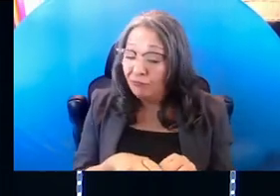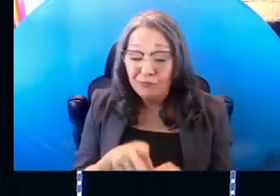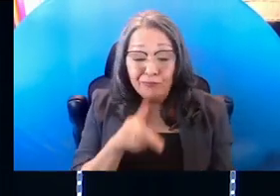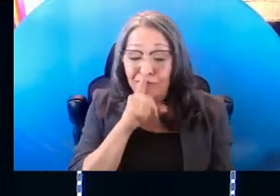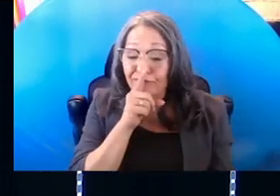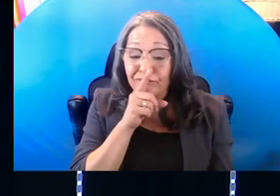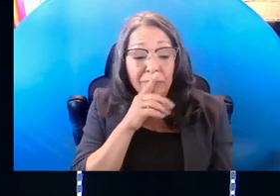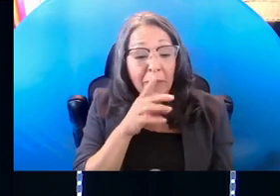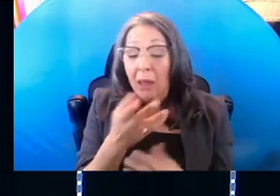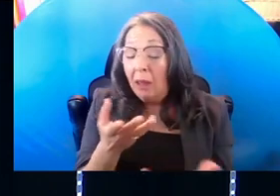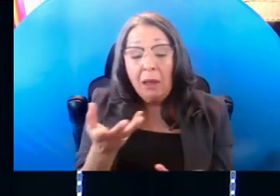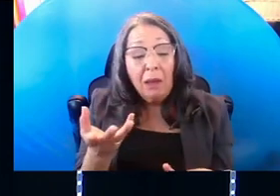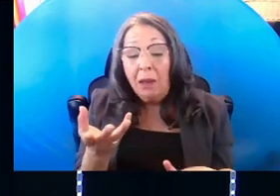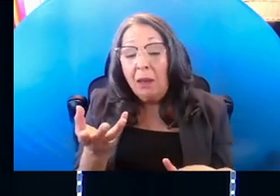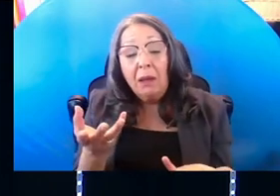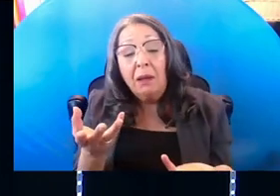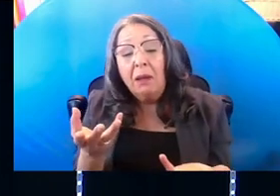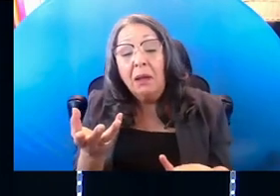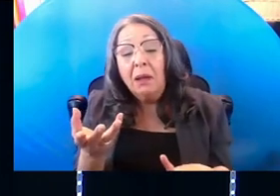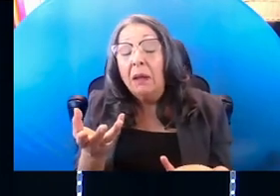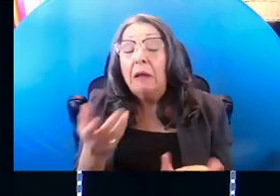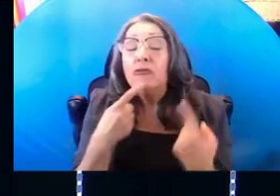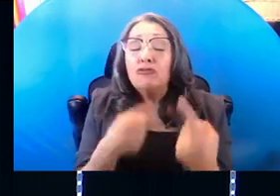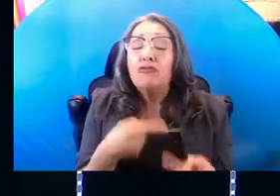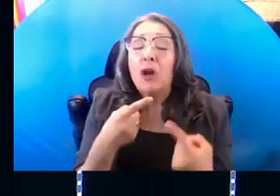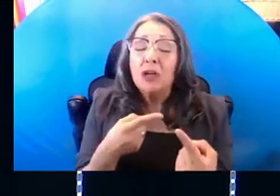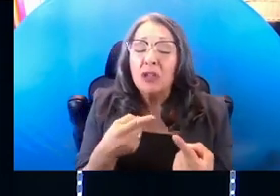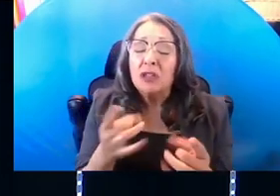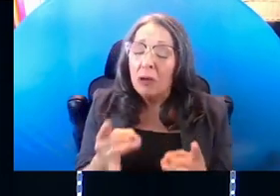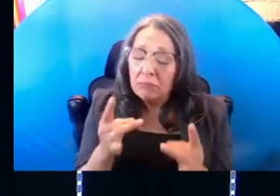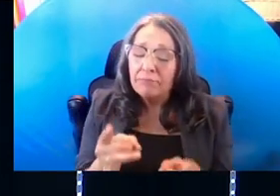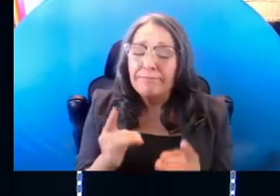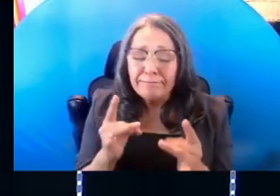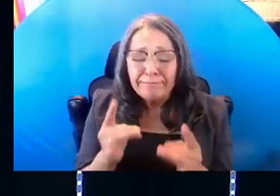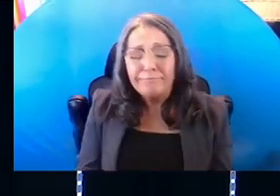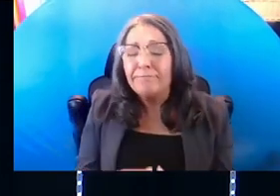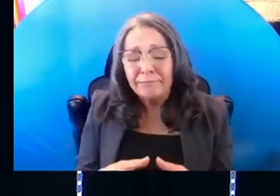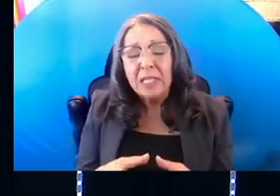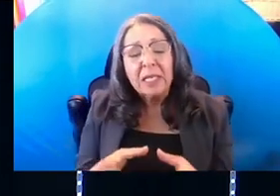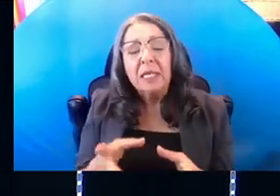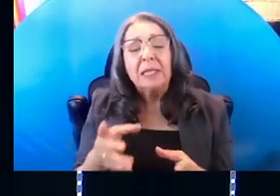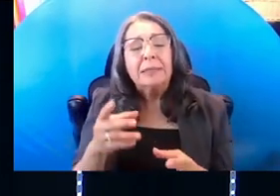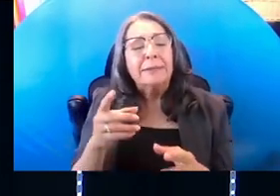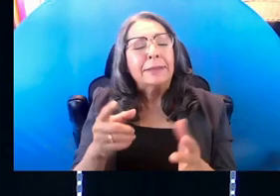In fact, they're so hard that it is almost impossible sometimes to even